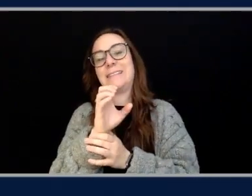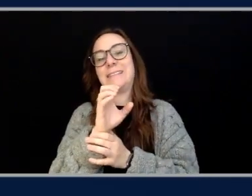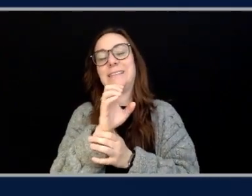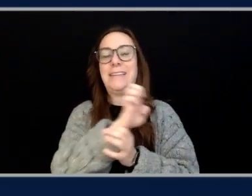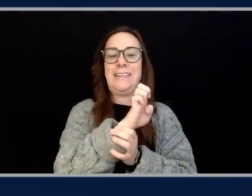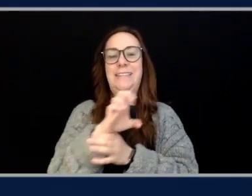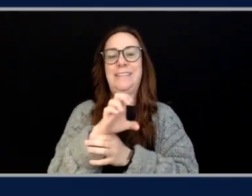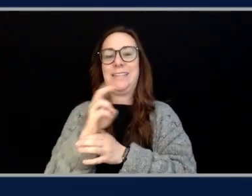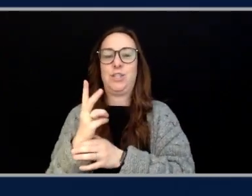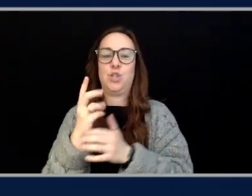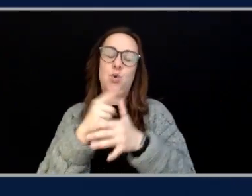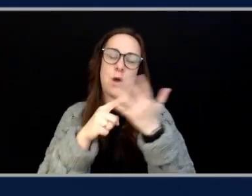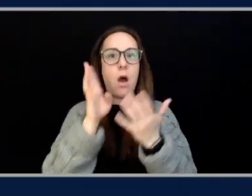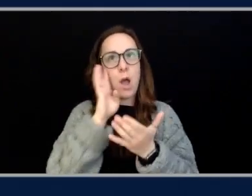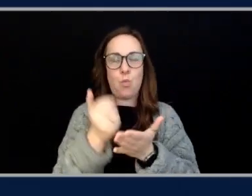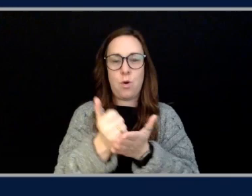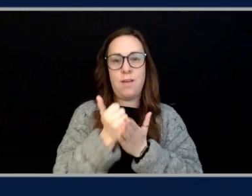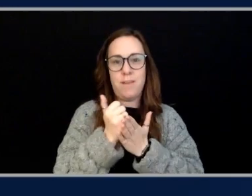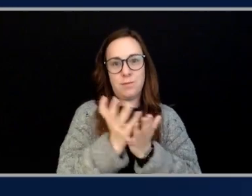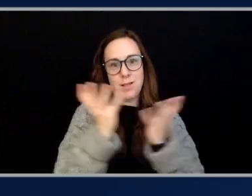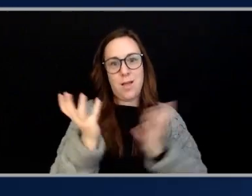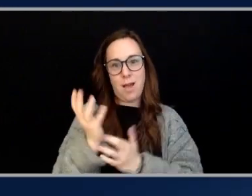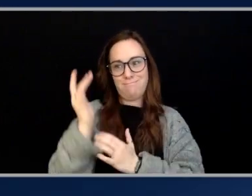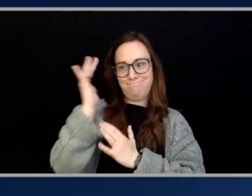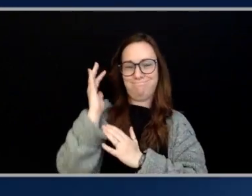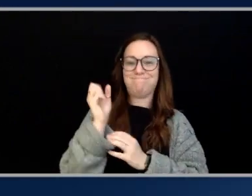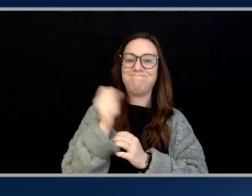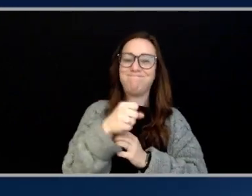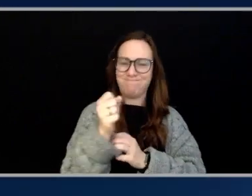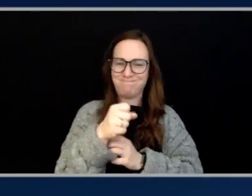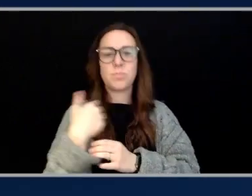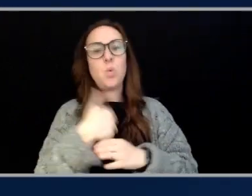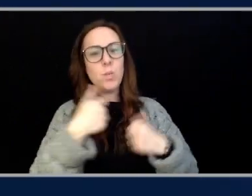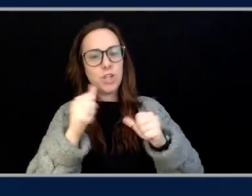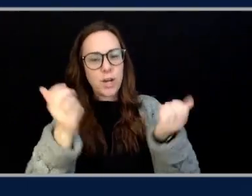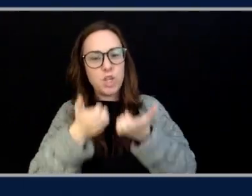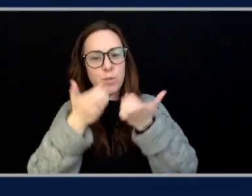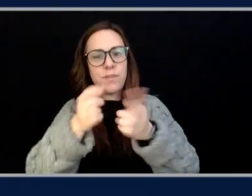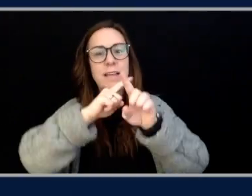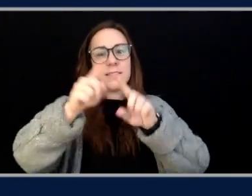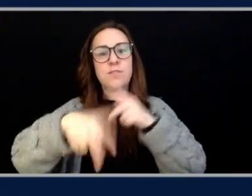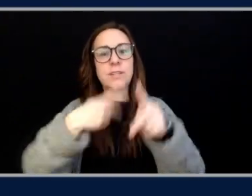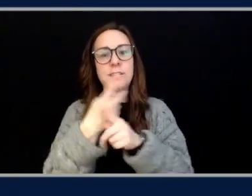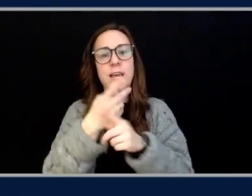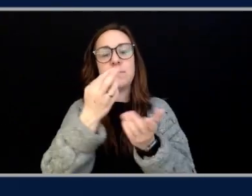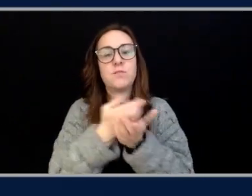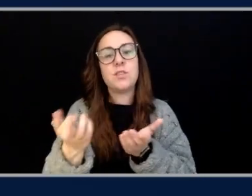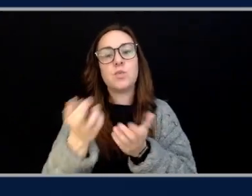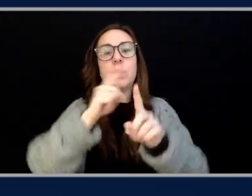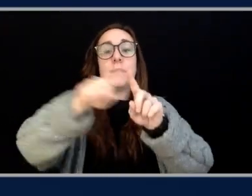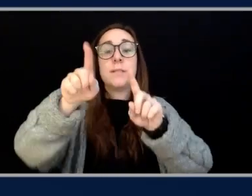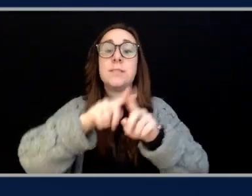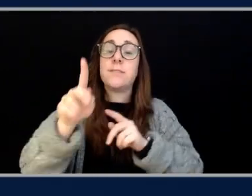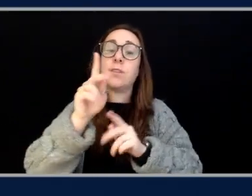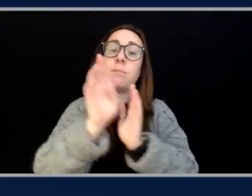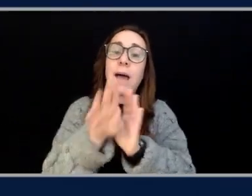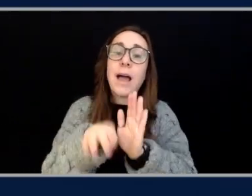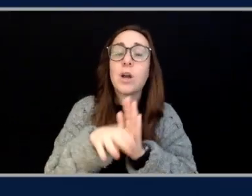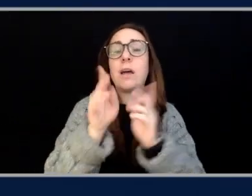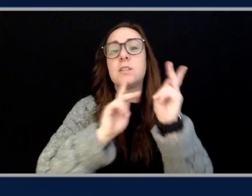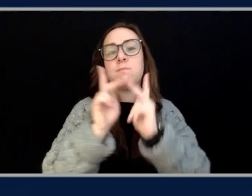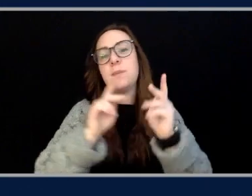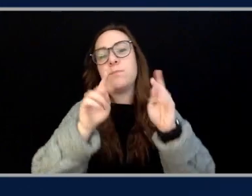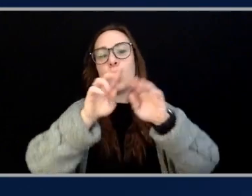I mean, it does seem like we really are providing different types of resources for people who are coming from all different backgrounds and